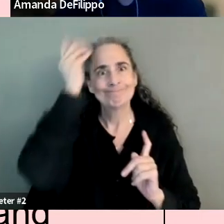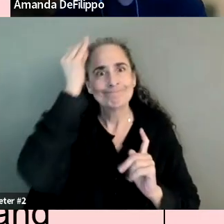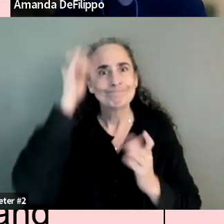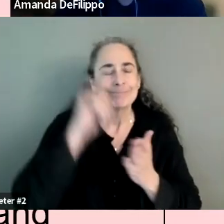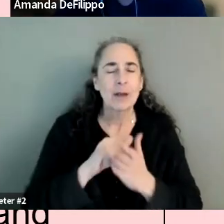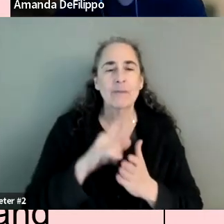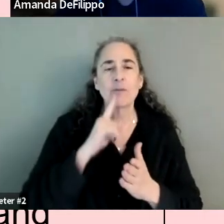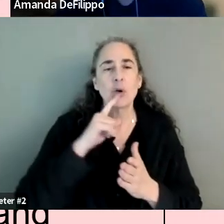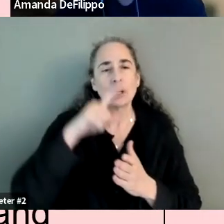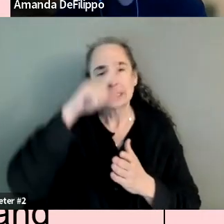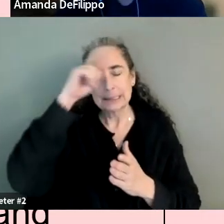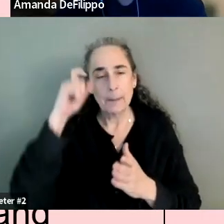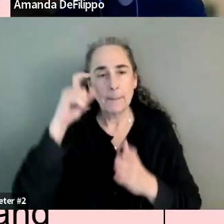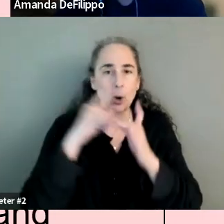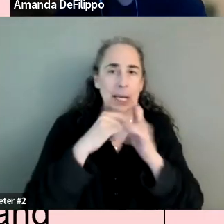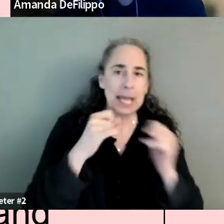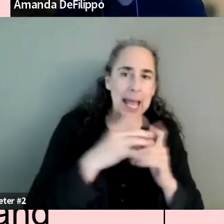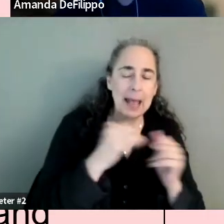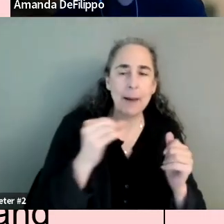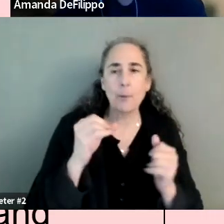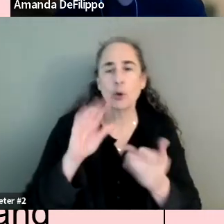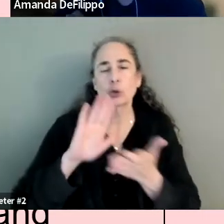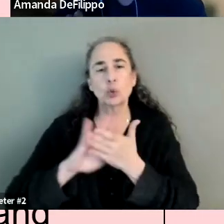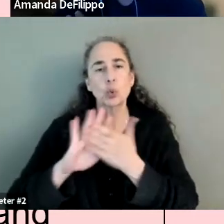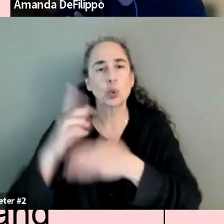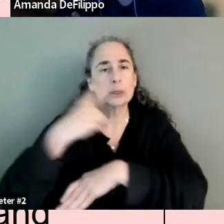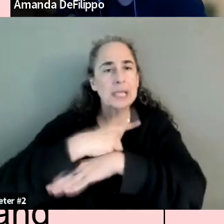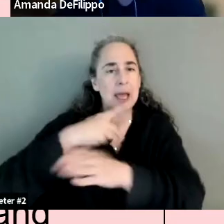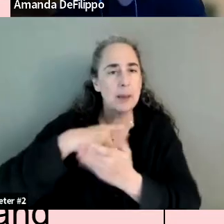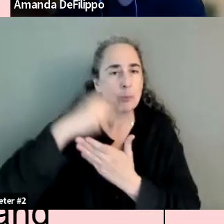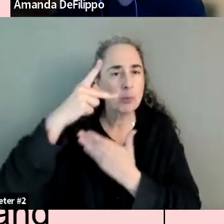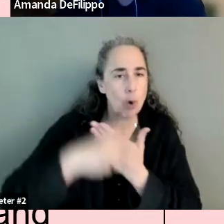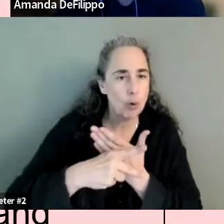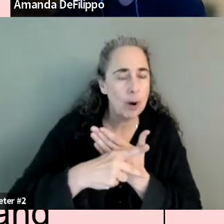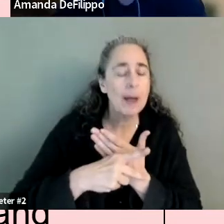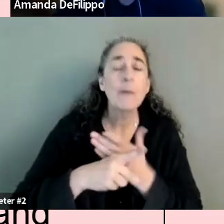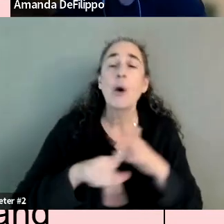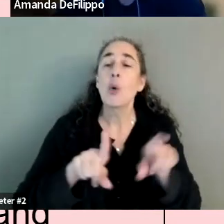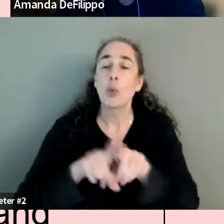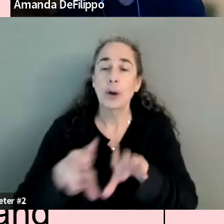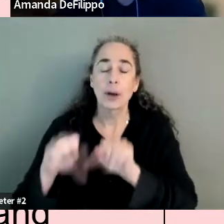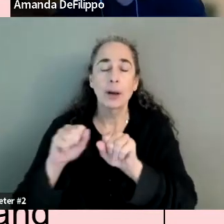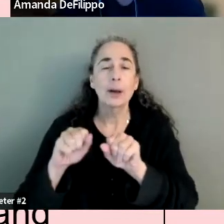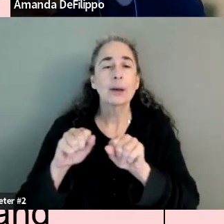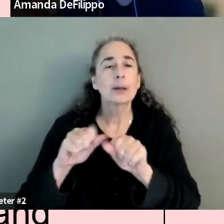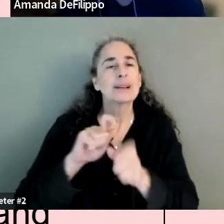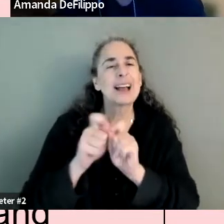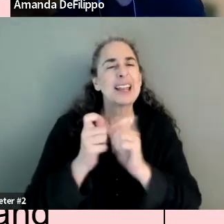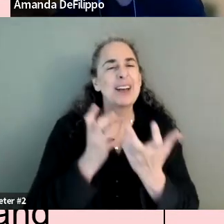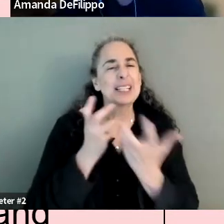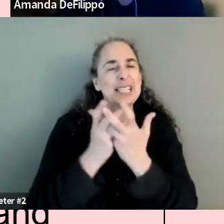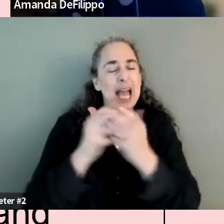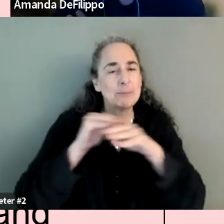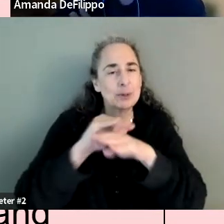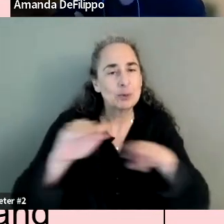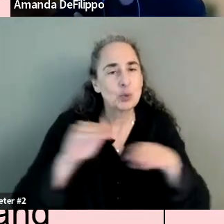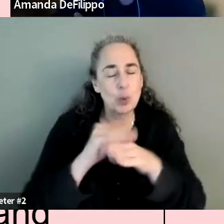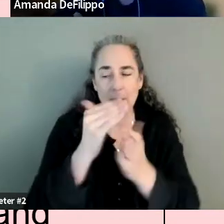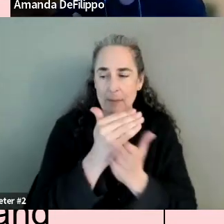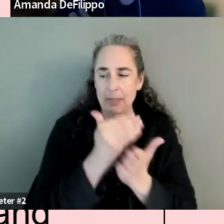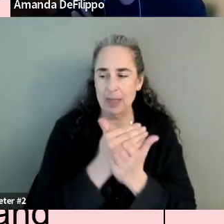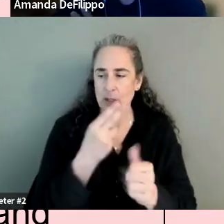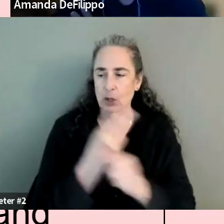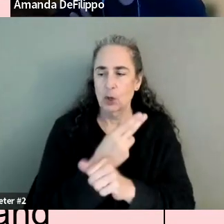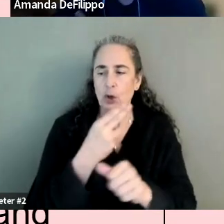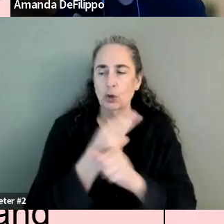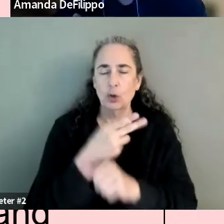summer camps and out-of-school day programs. We do as well adapted swim lessons through our aquatics team,